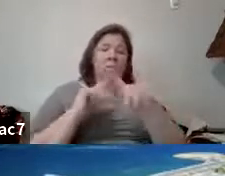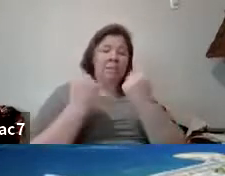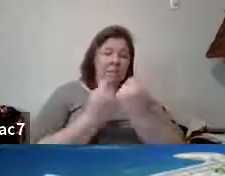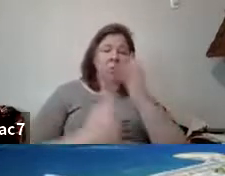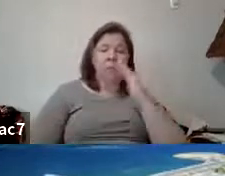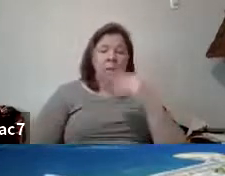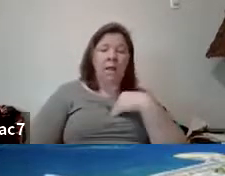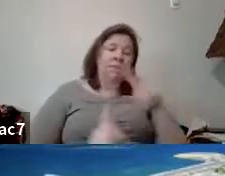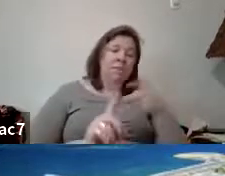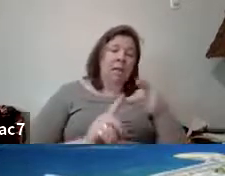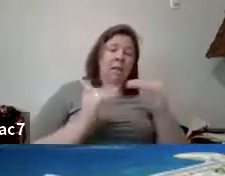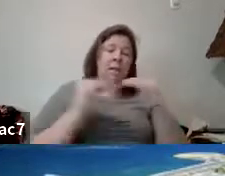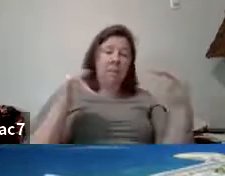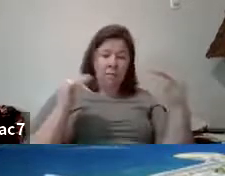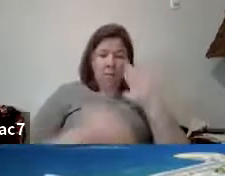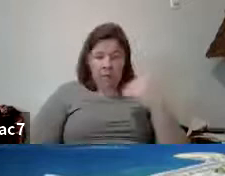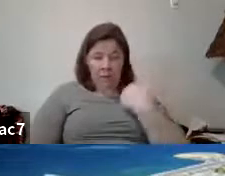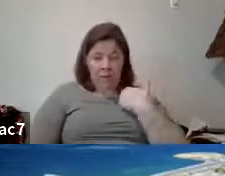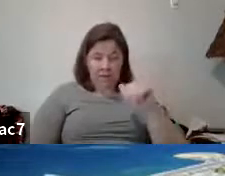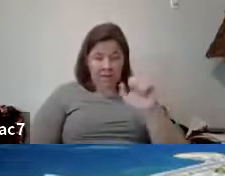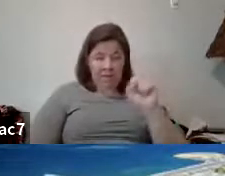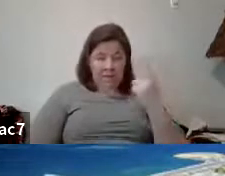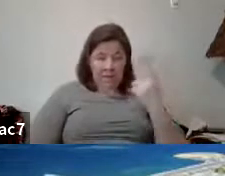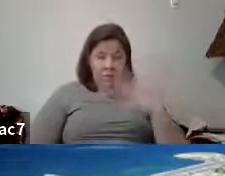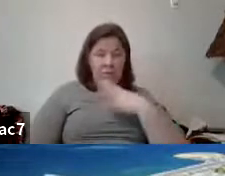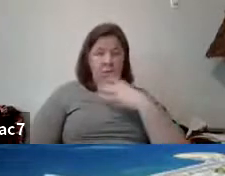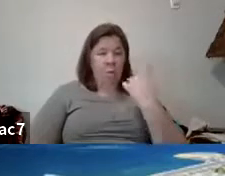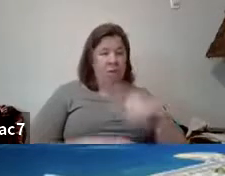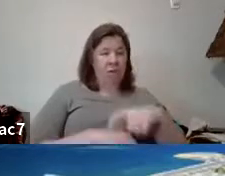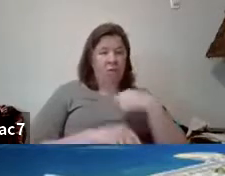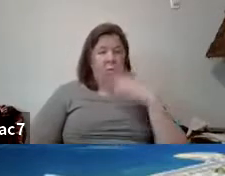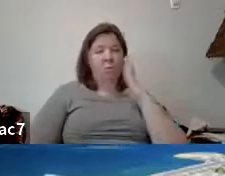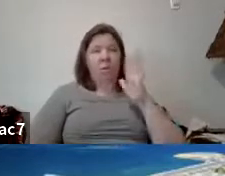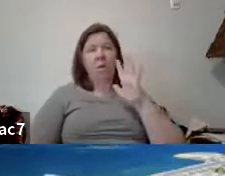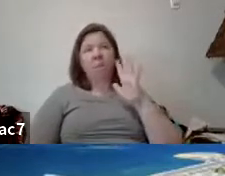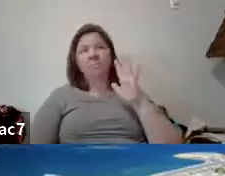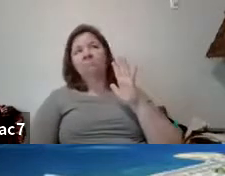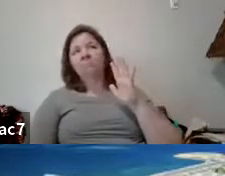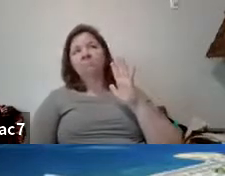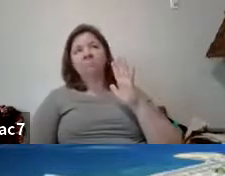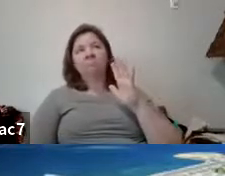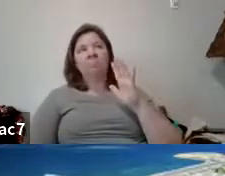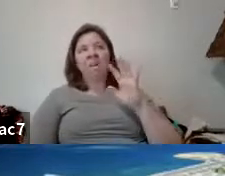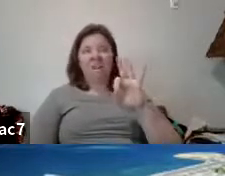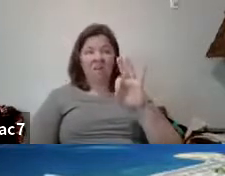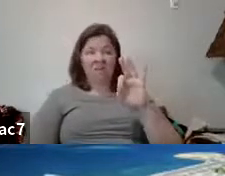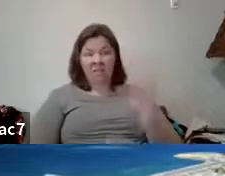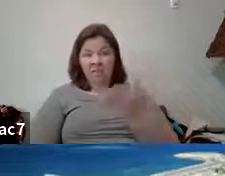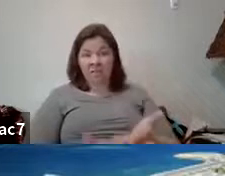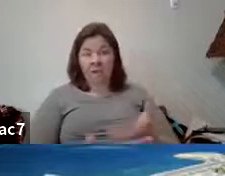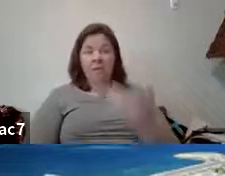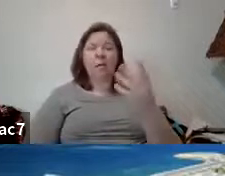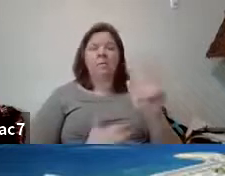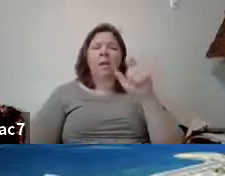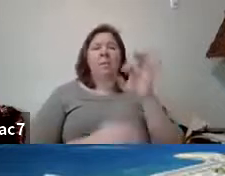a second level. And, you know, Ash said this one time, and I'm not going to hold him to it, but he said it may cost 10